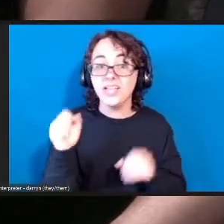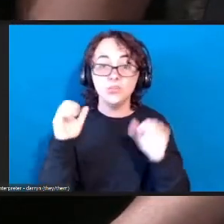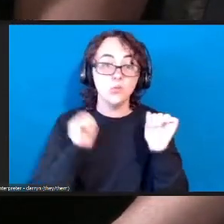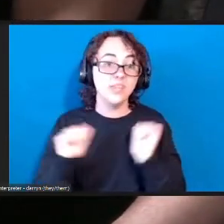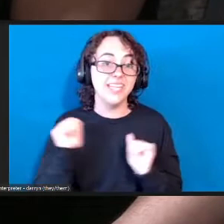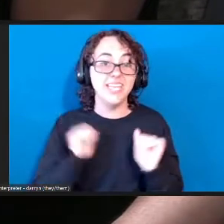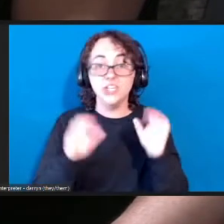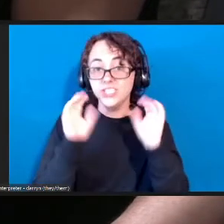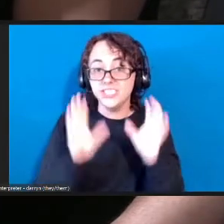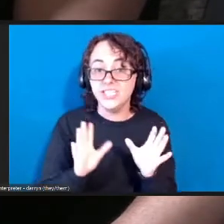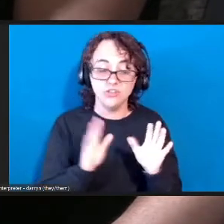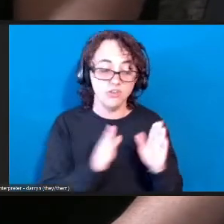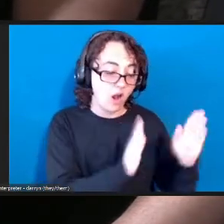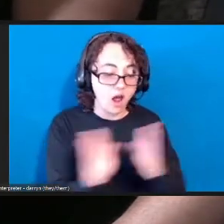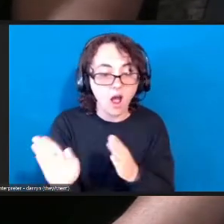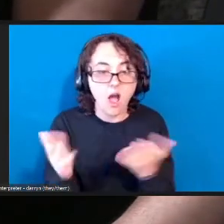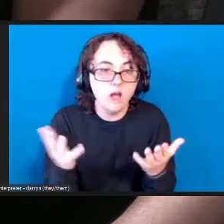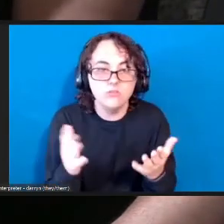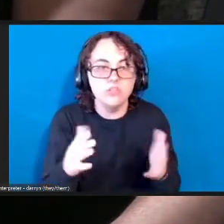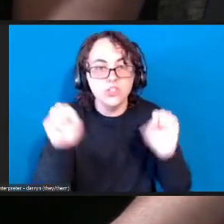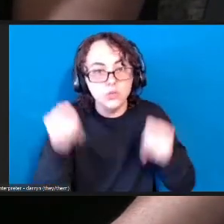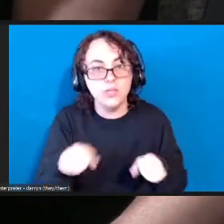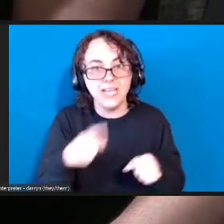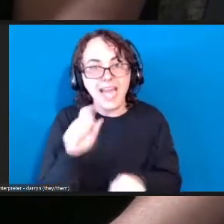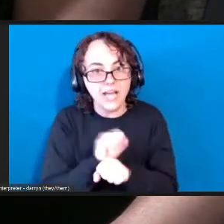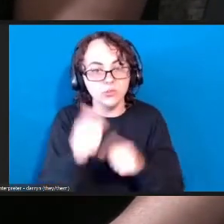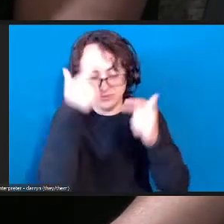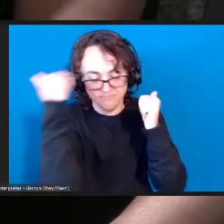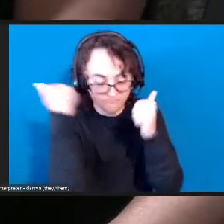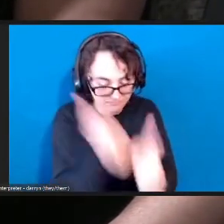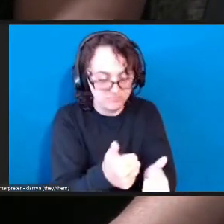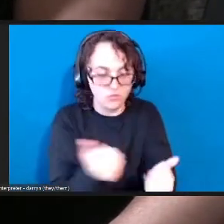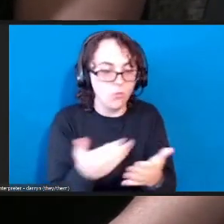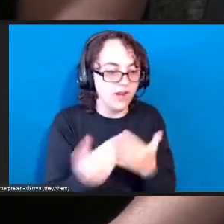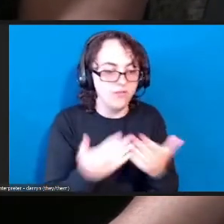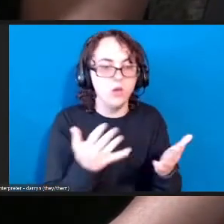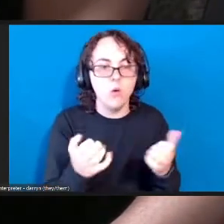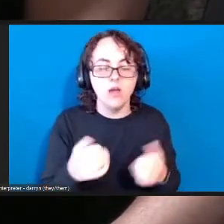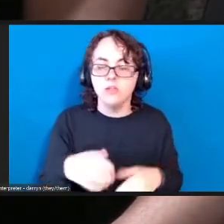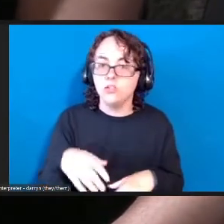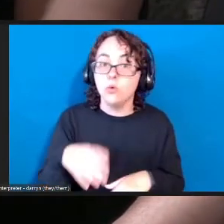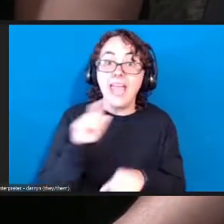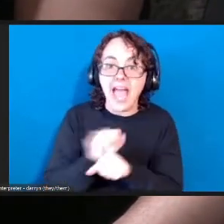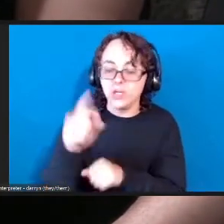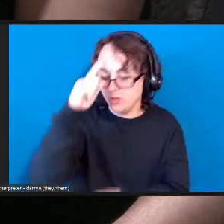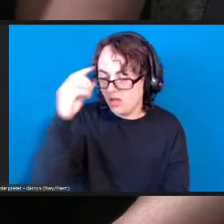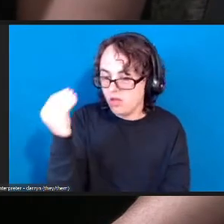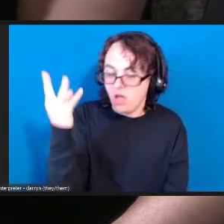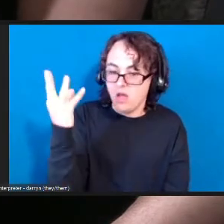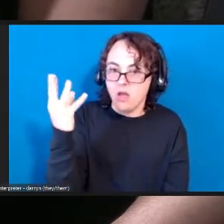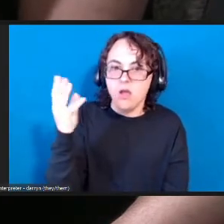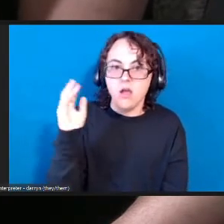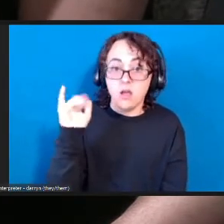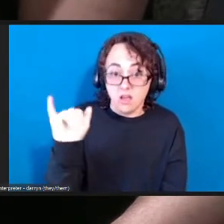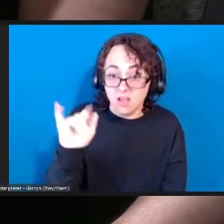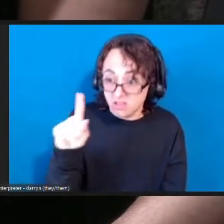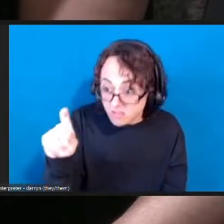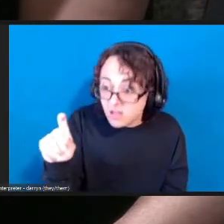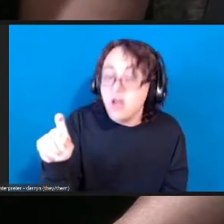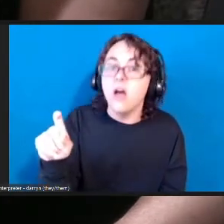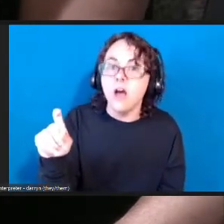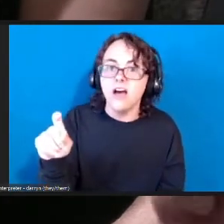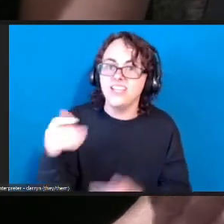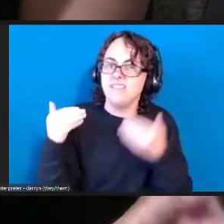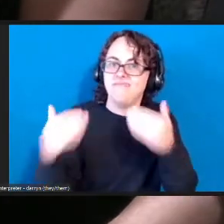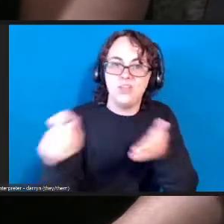clicks, and they actually do something really weird, they write something really weird, and it's really exciting